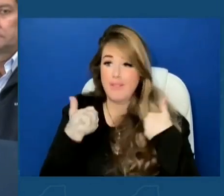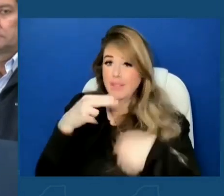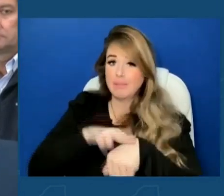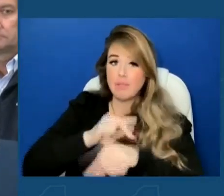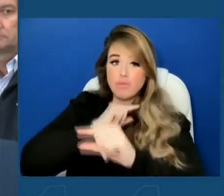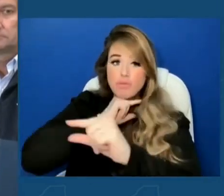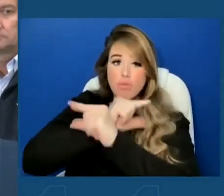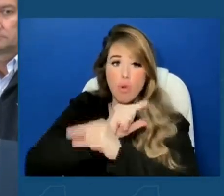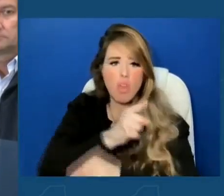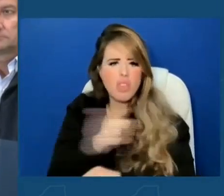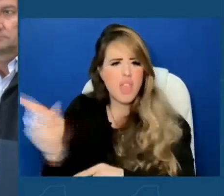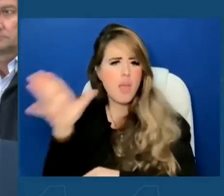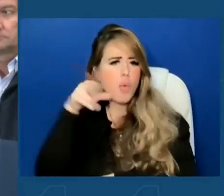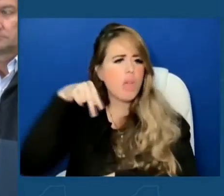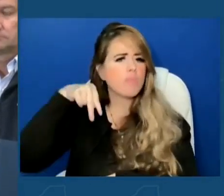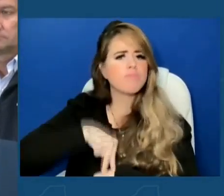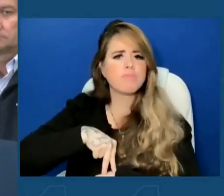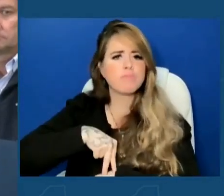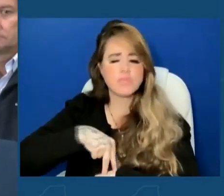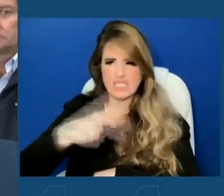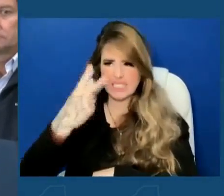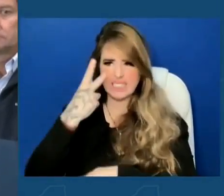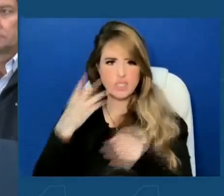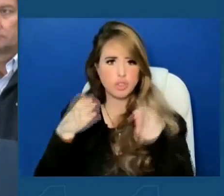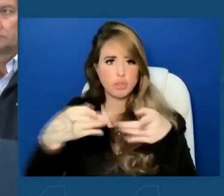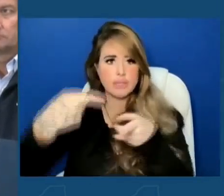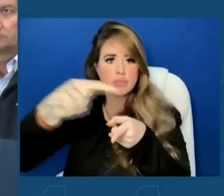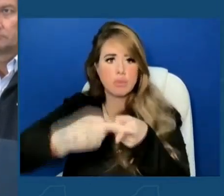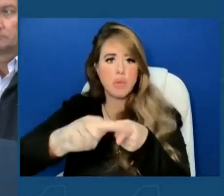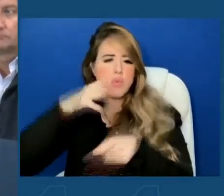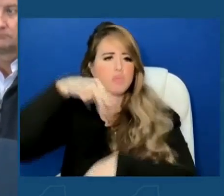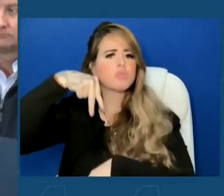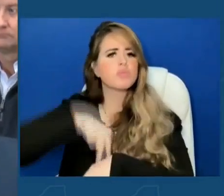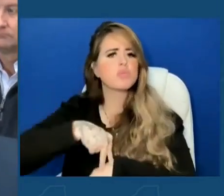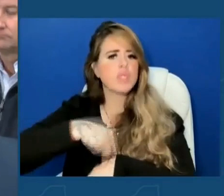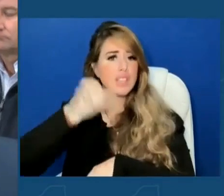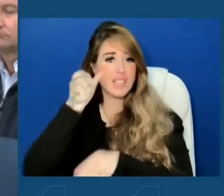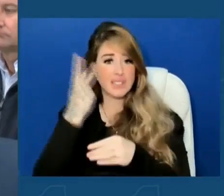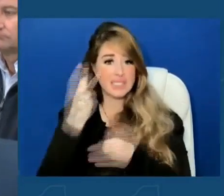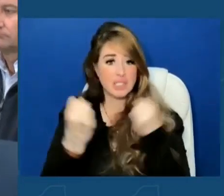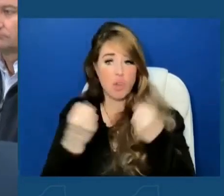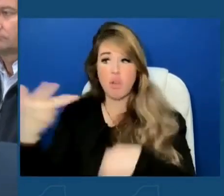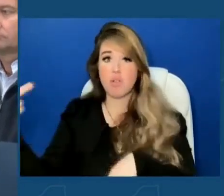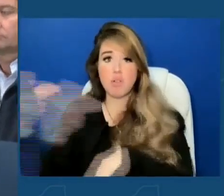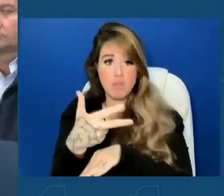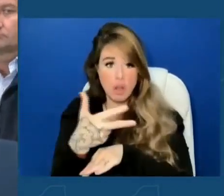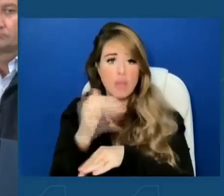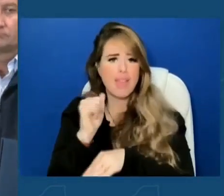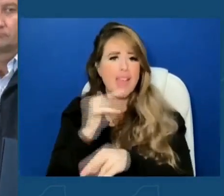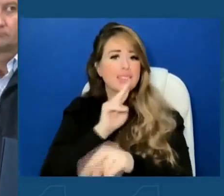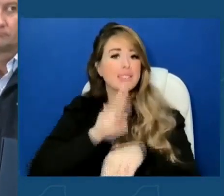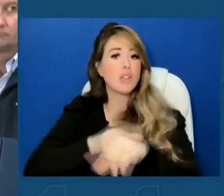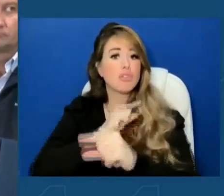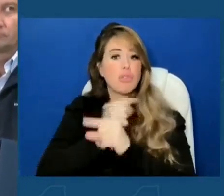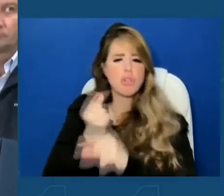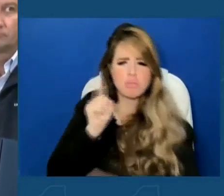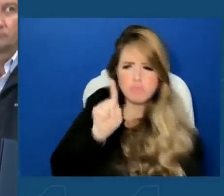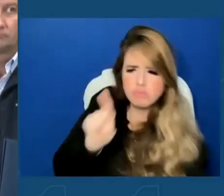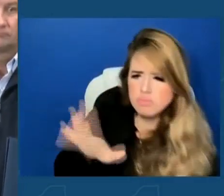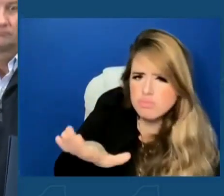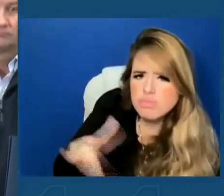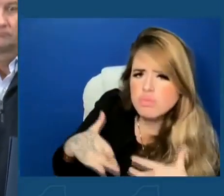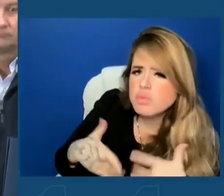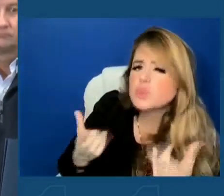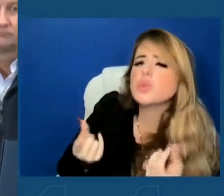at intersections and questioning people. And certainly someone who's a first responder or has a medical emergency or